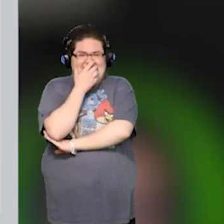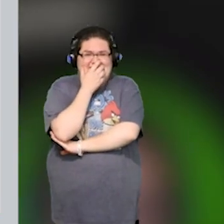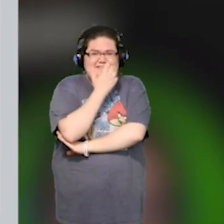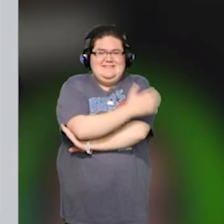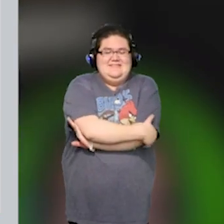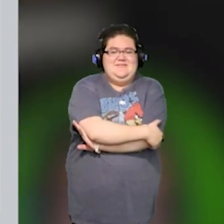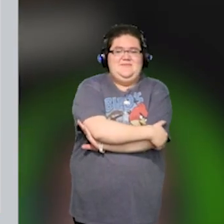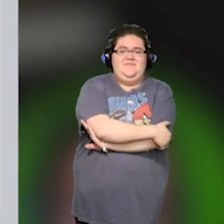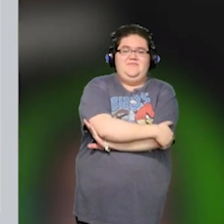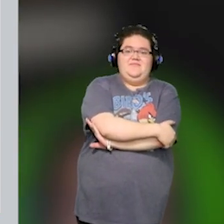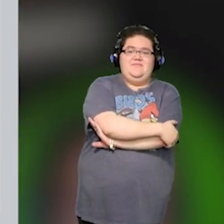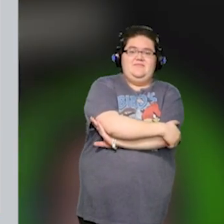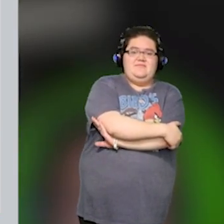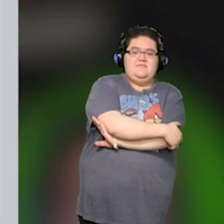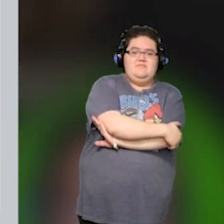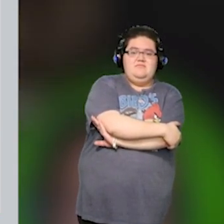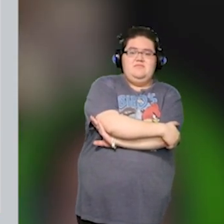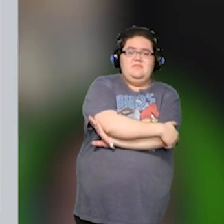Oh my god.